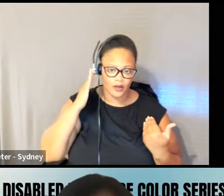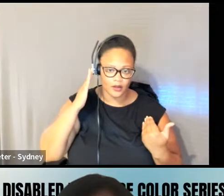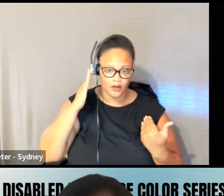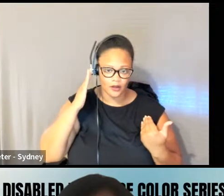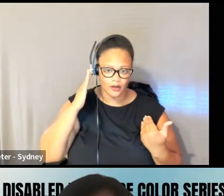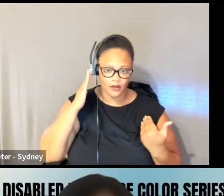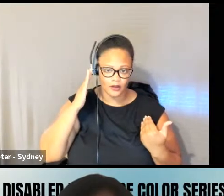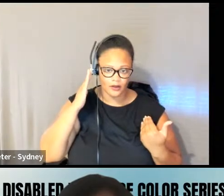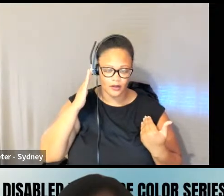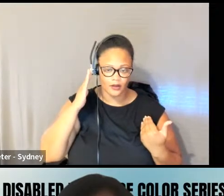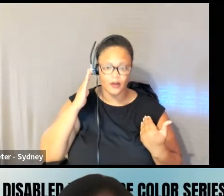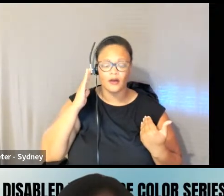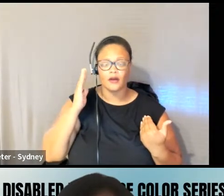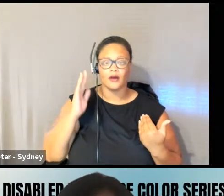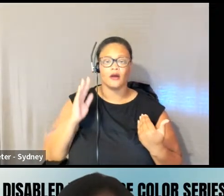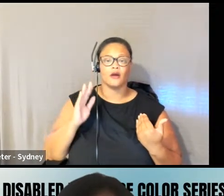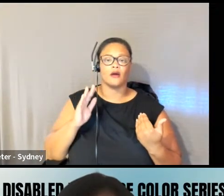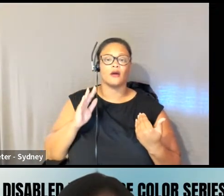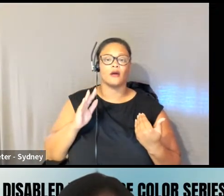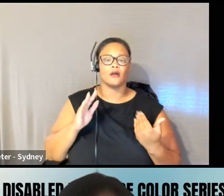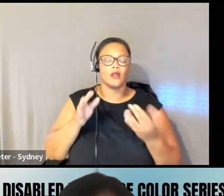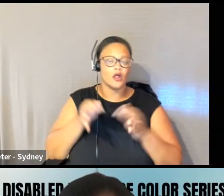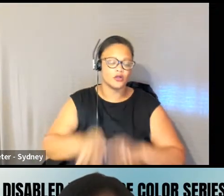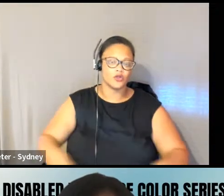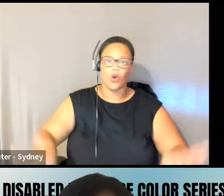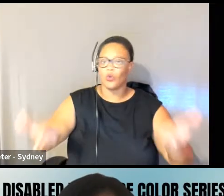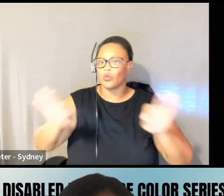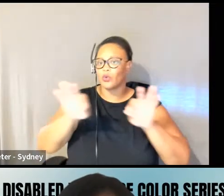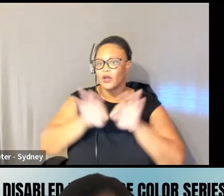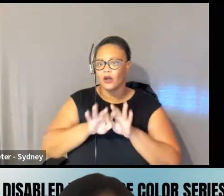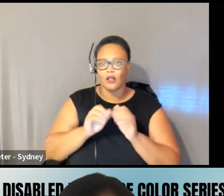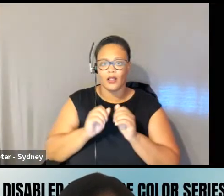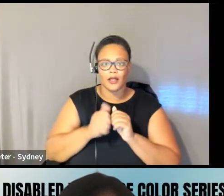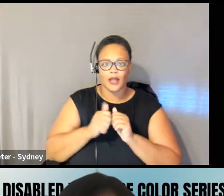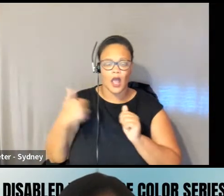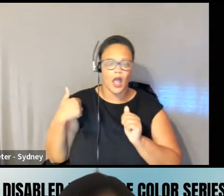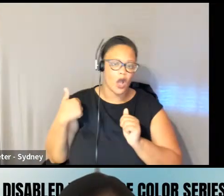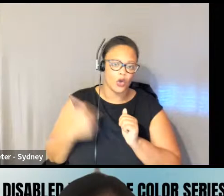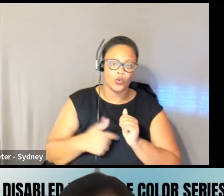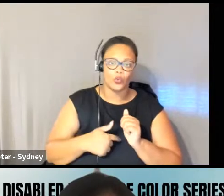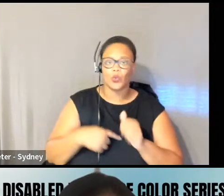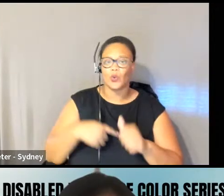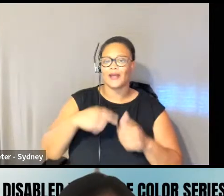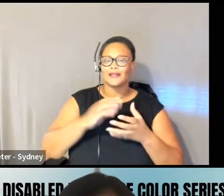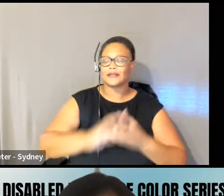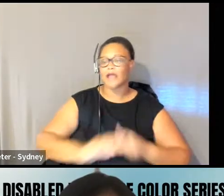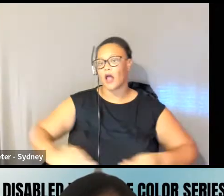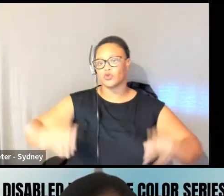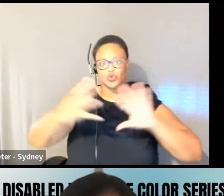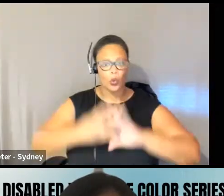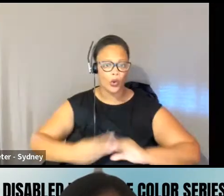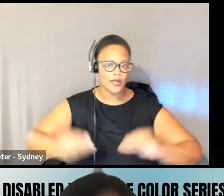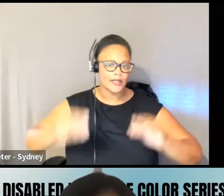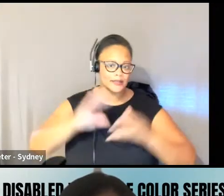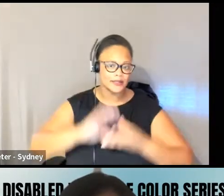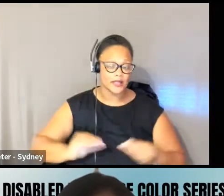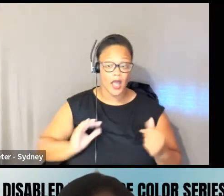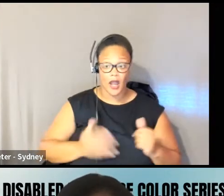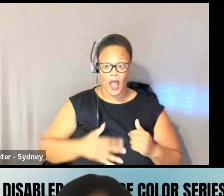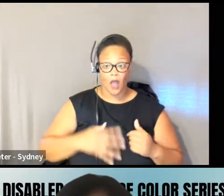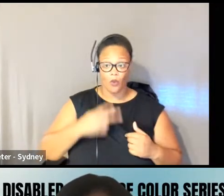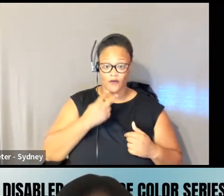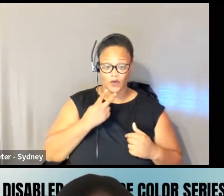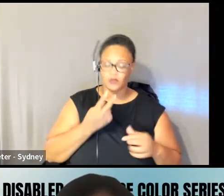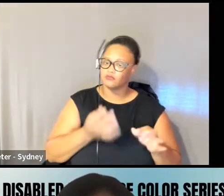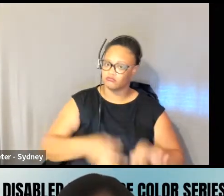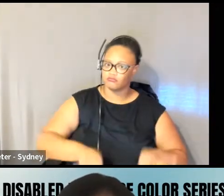are so critical in, the way that we tell stories, and that our voices are important because like we're